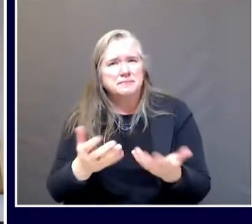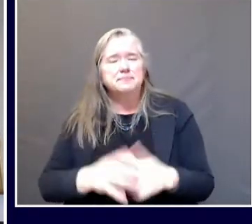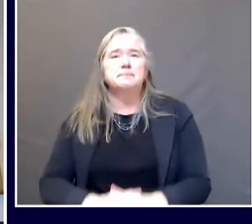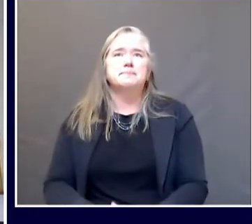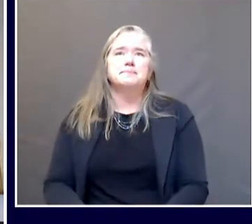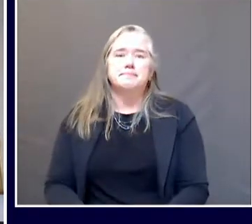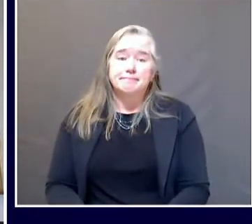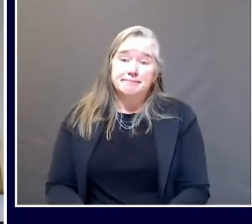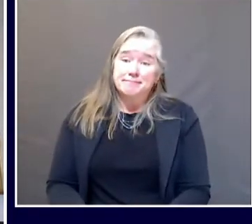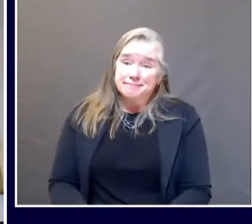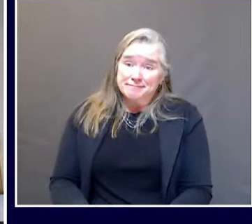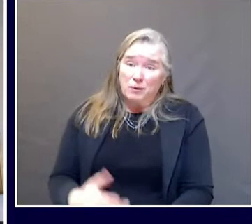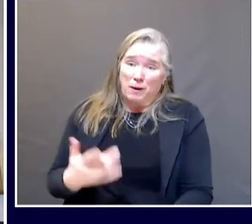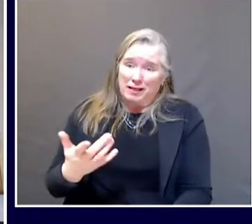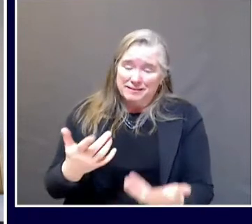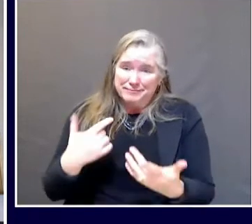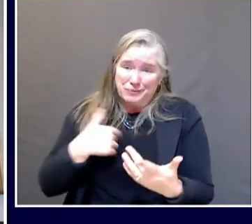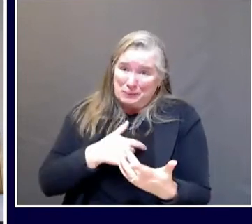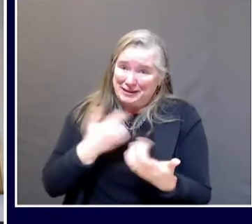trying to quantify it as well.